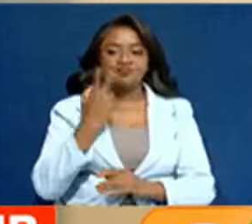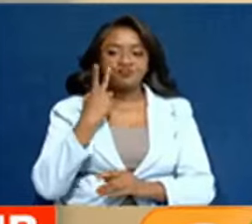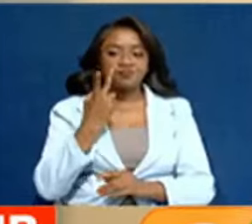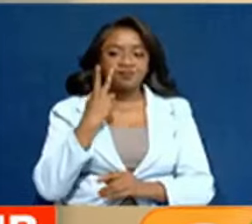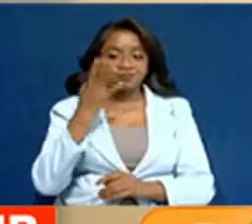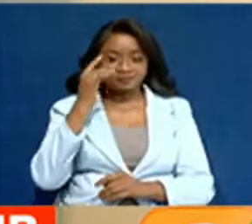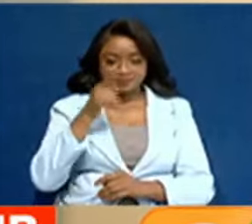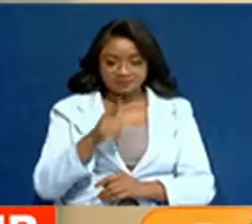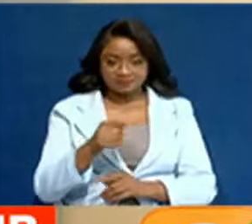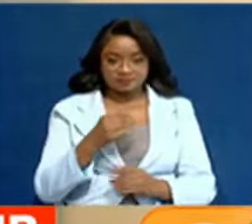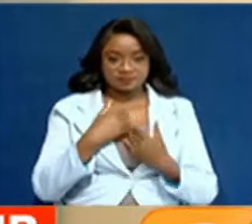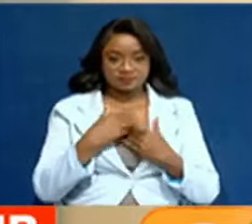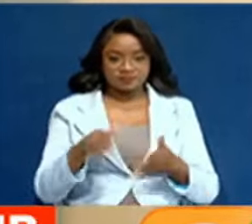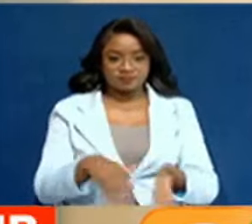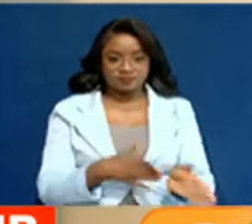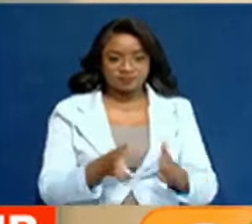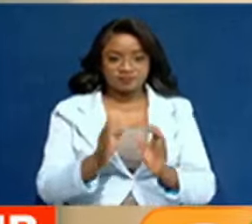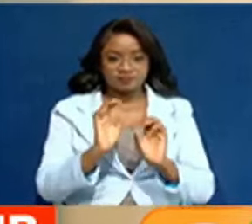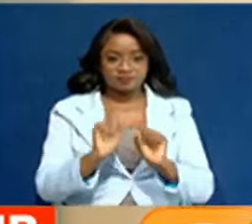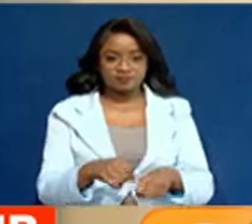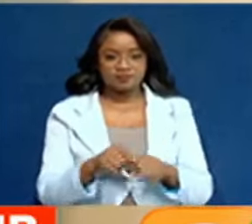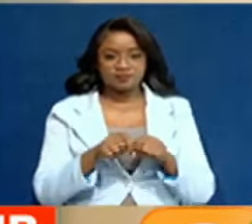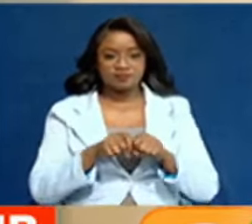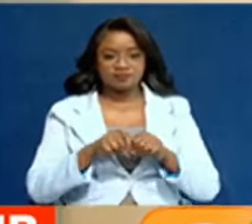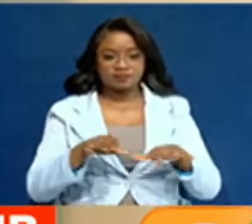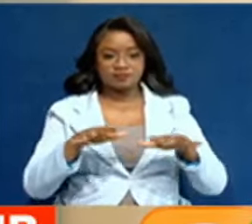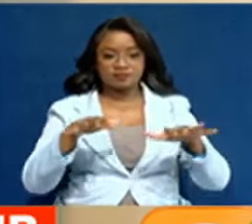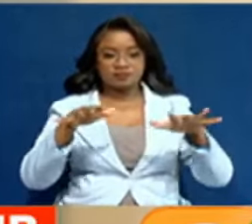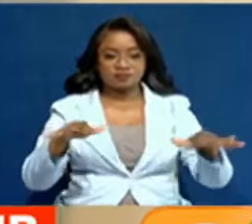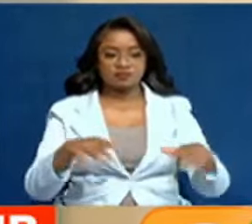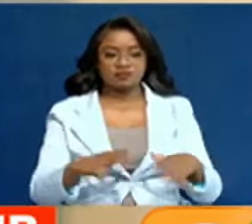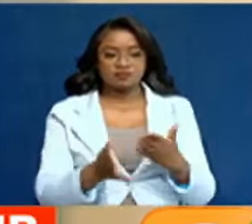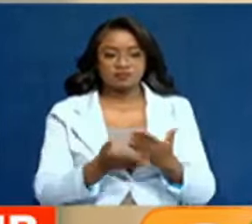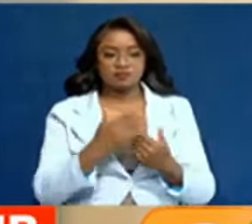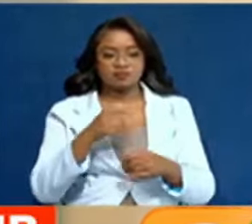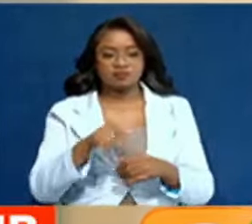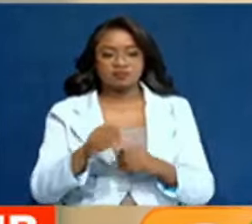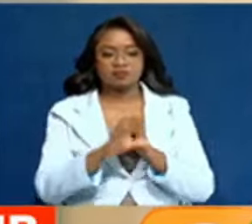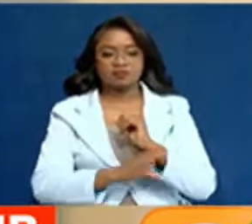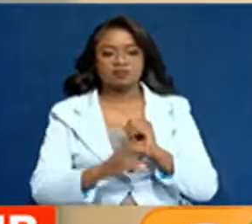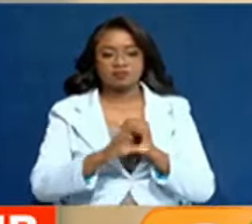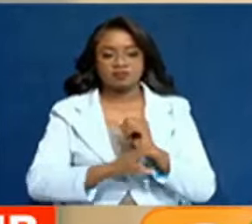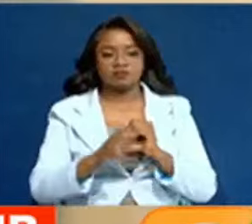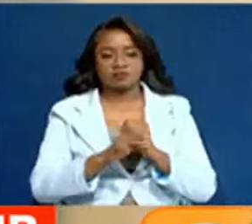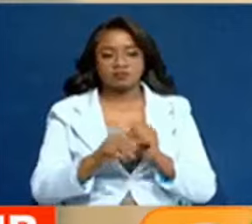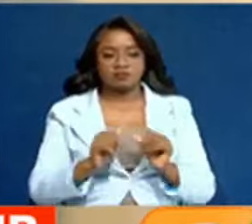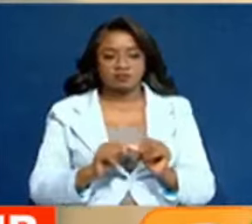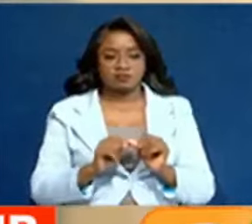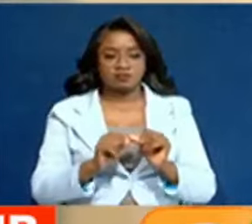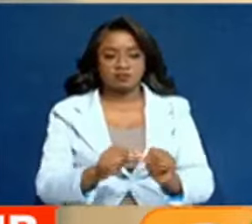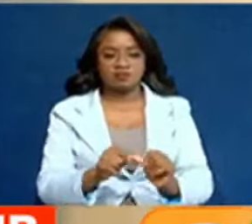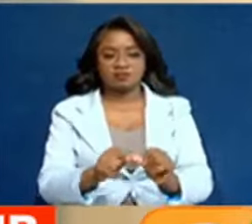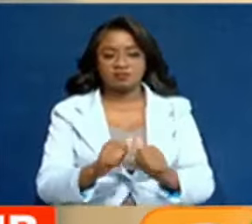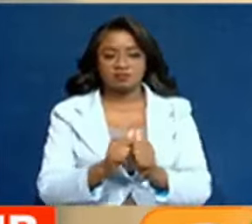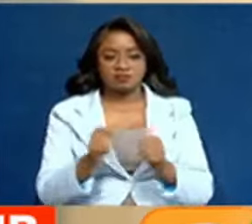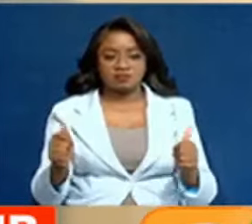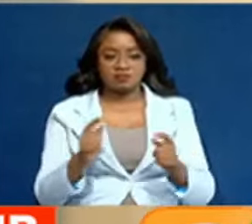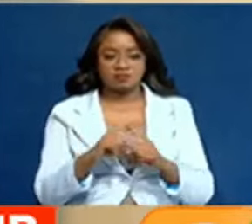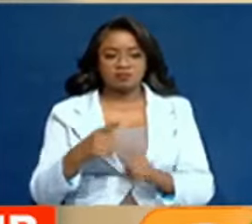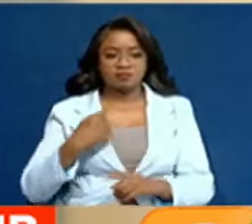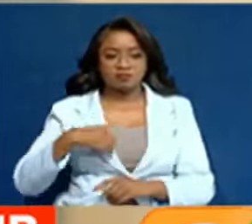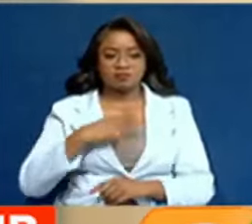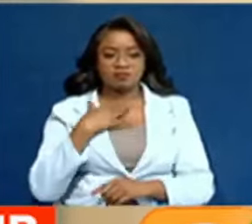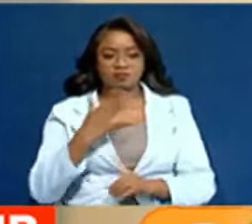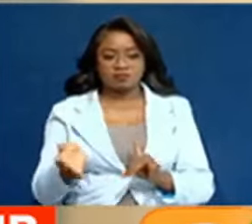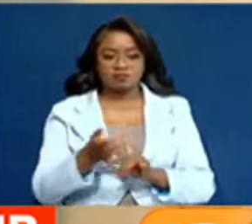to sell or market the country in a big way. So for us to achieve this dream, we